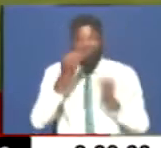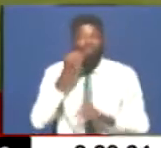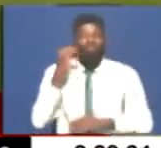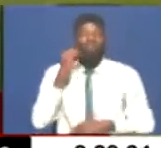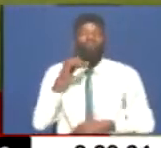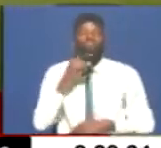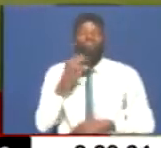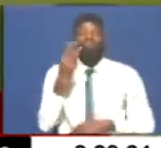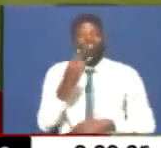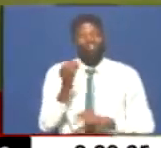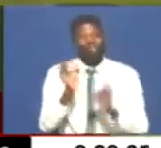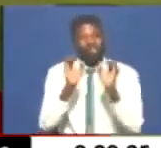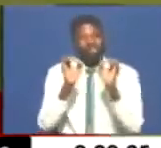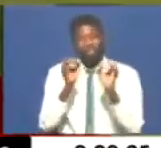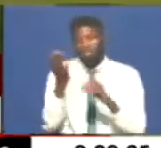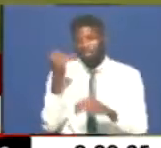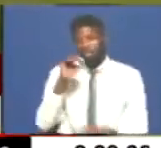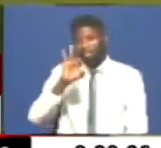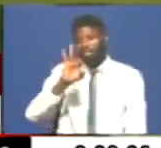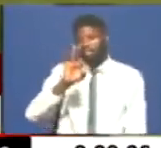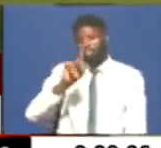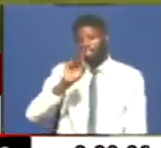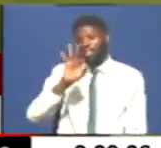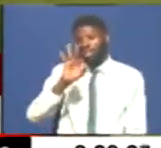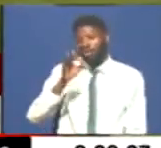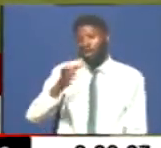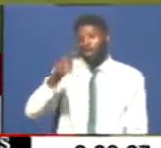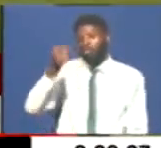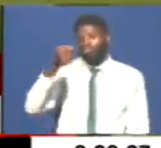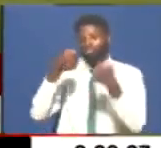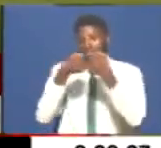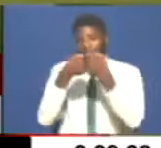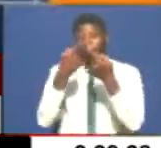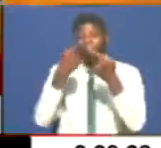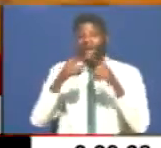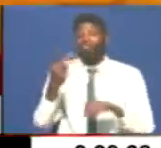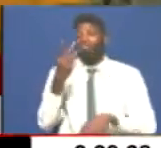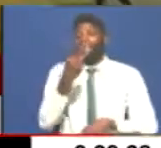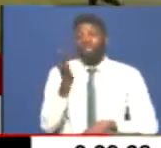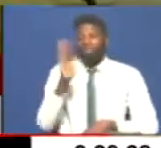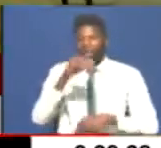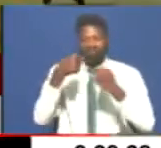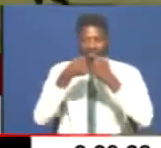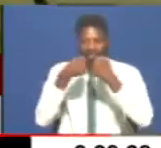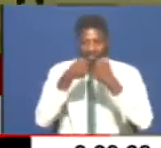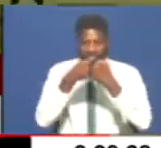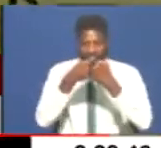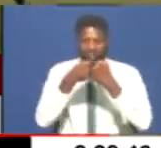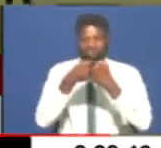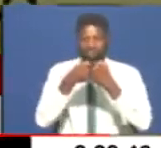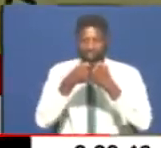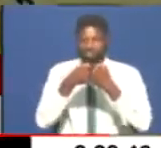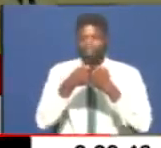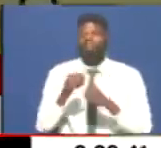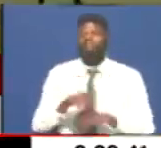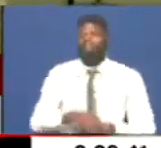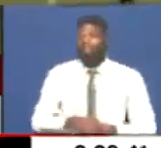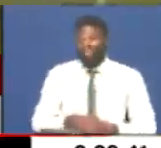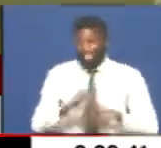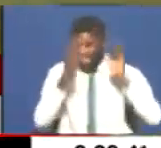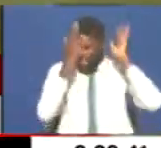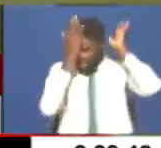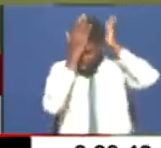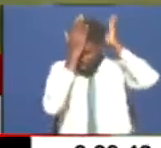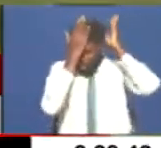a short Christmas break, but normalcy is set to resume Wednesday. The Western-based Chargers have been having a good run in